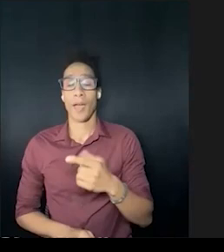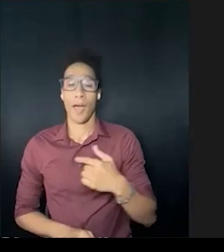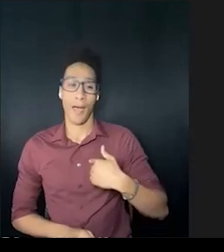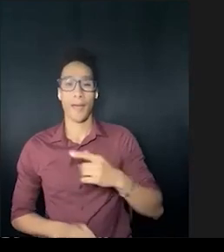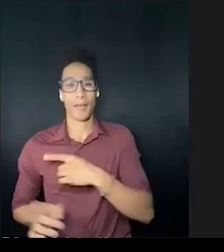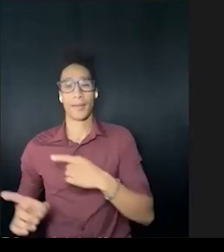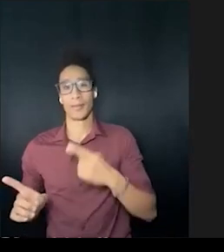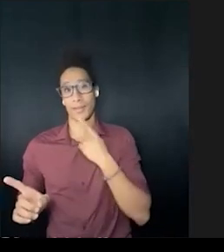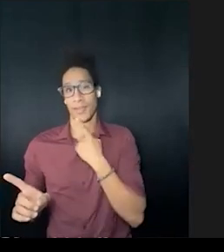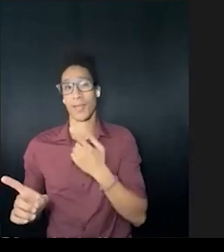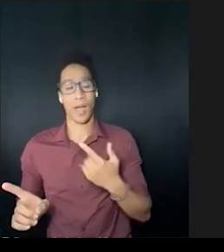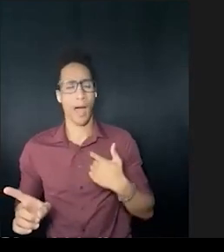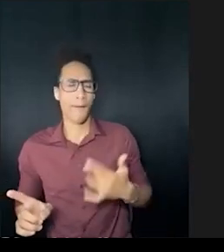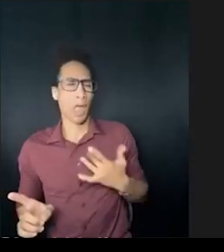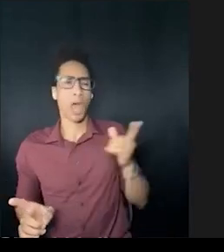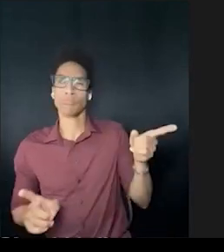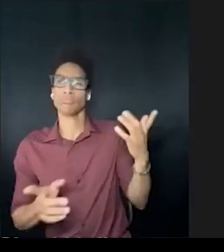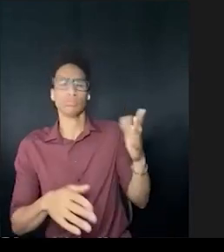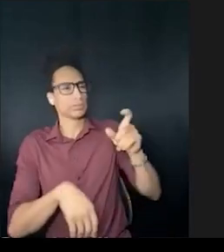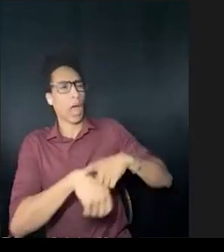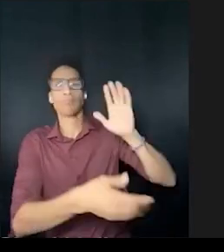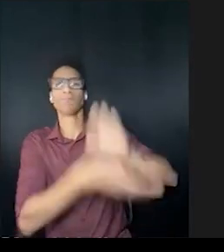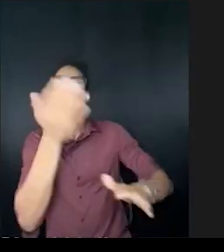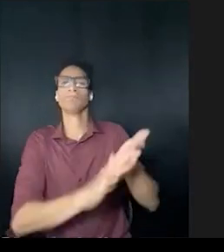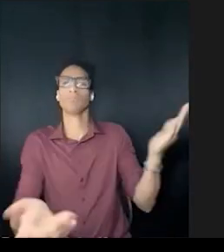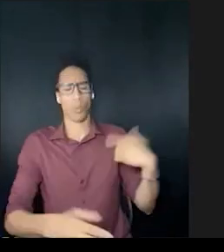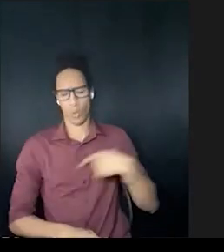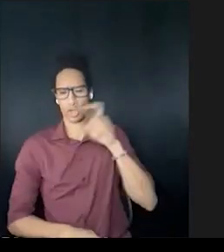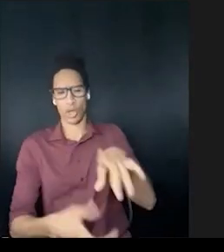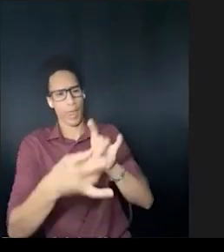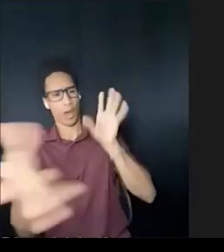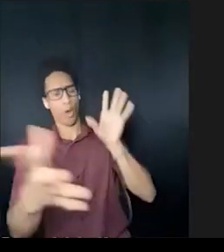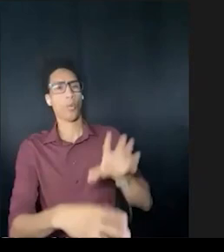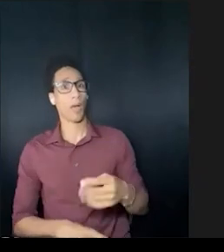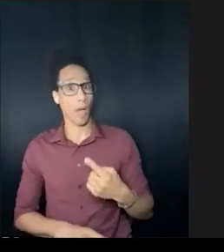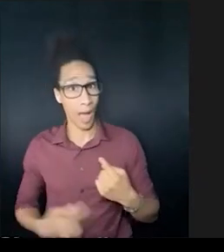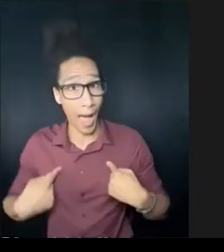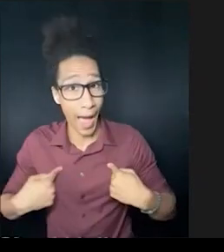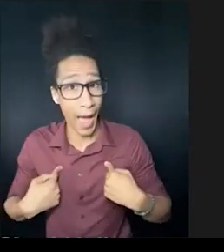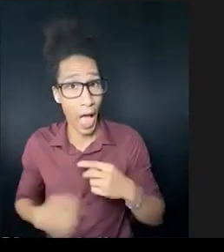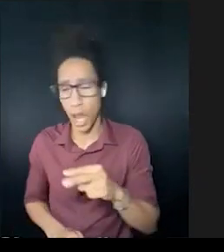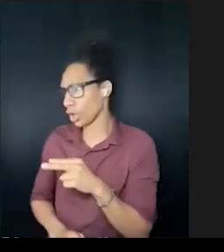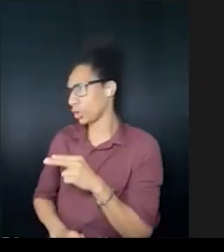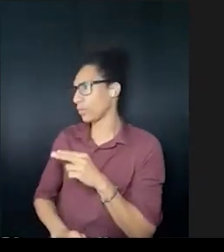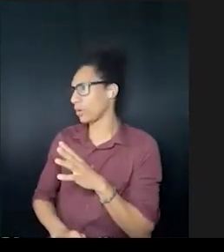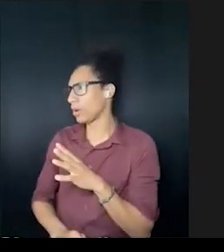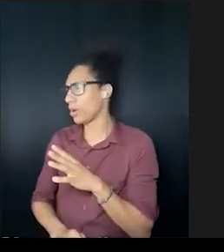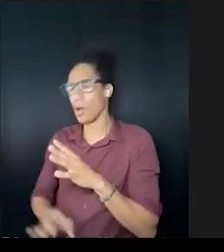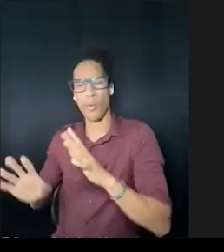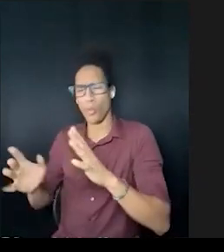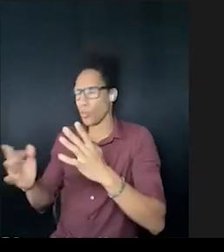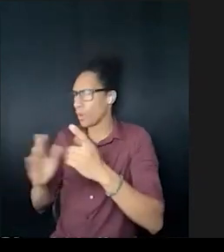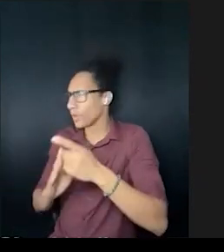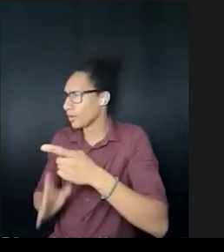his time. You know, we should let that go. And I looked at her like, are you kidding me? I was like,